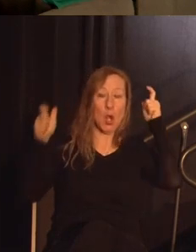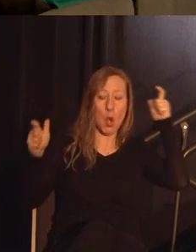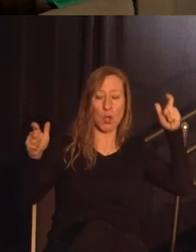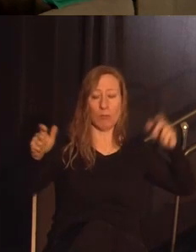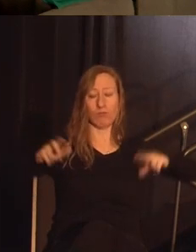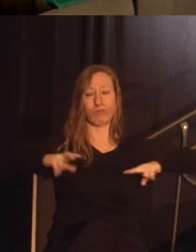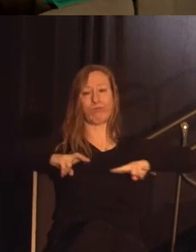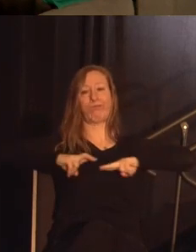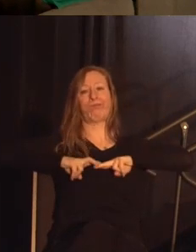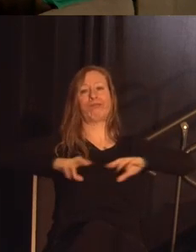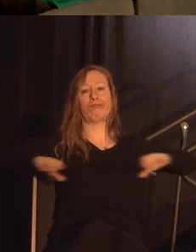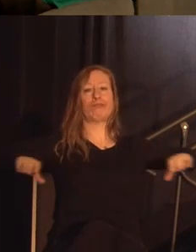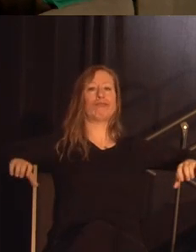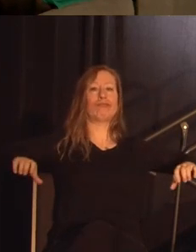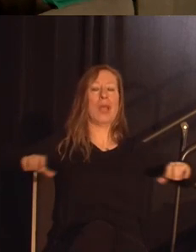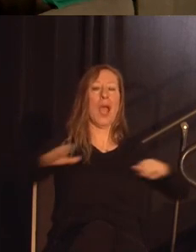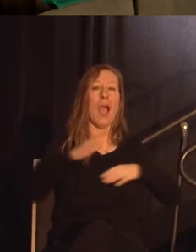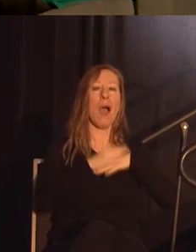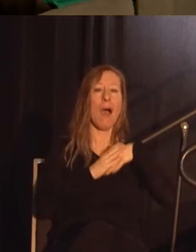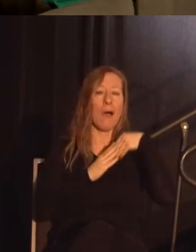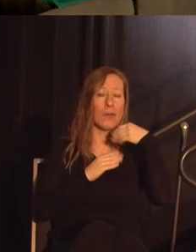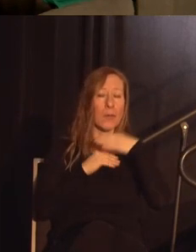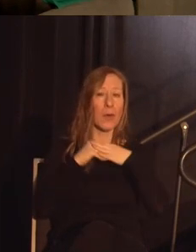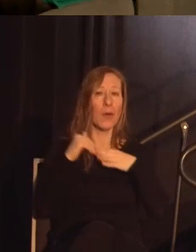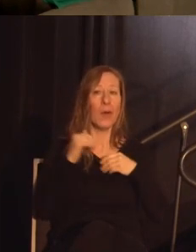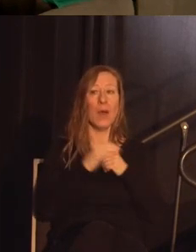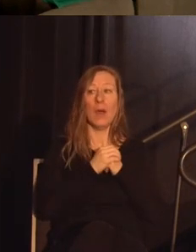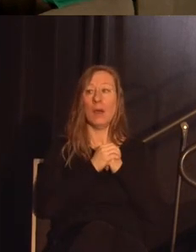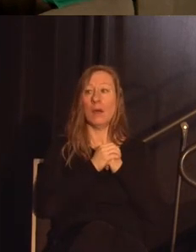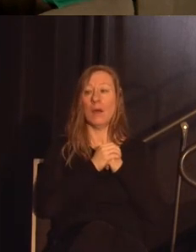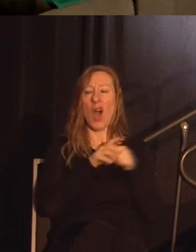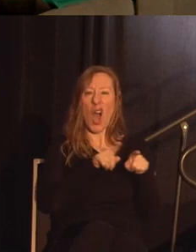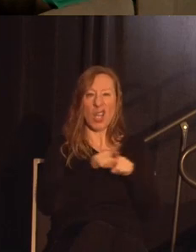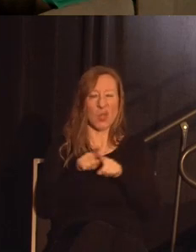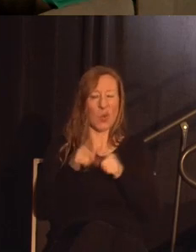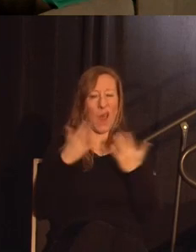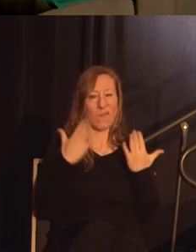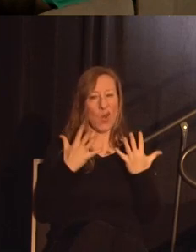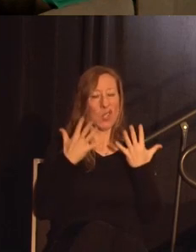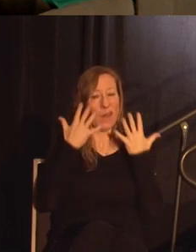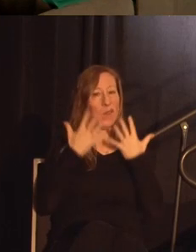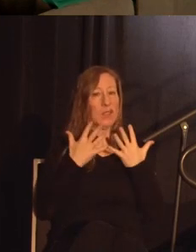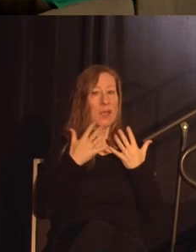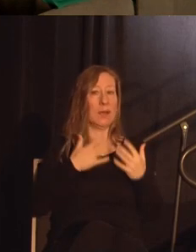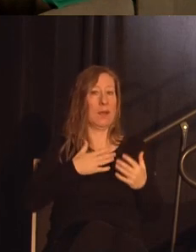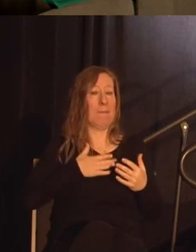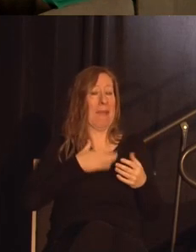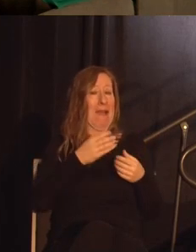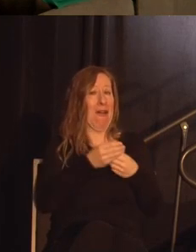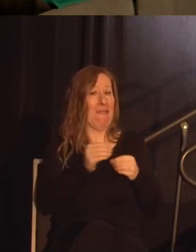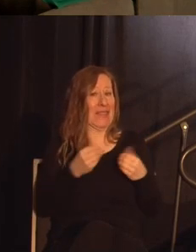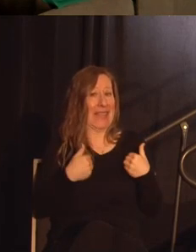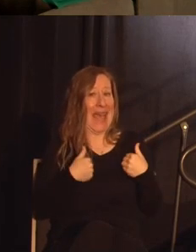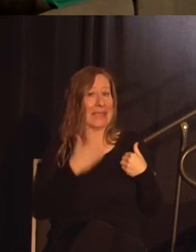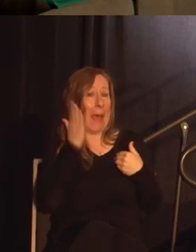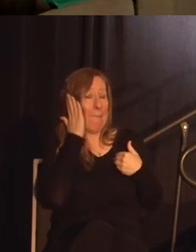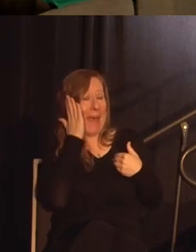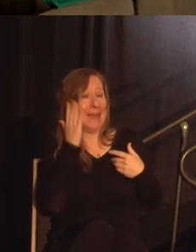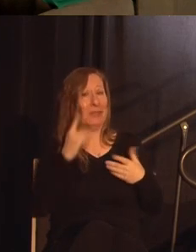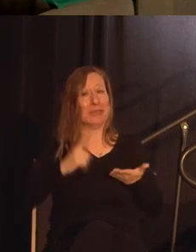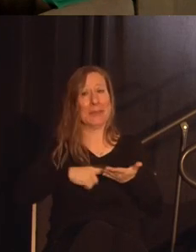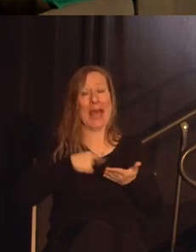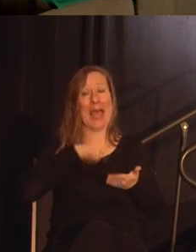comfortable. And also, unfortunately, my little office house has a bed in it, so sometimes I have to fall